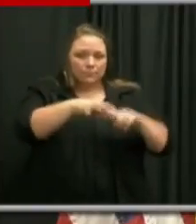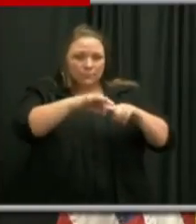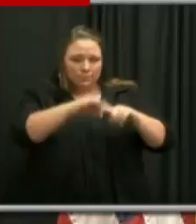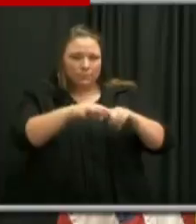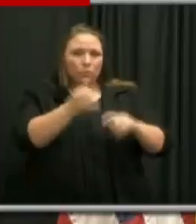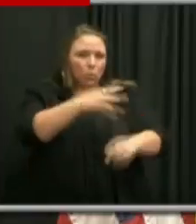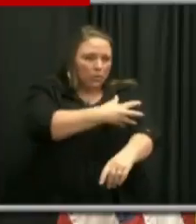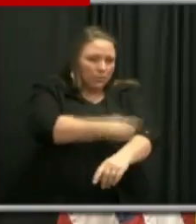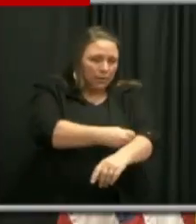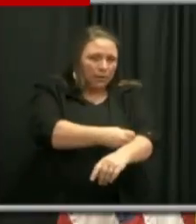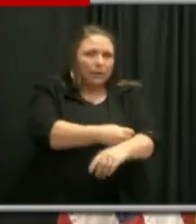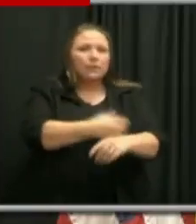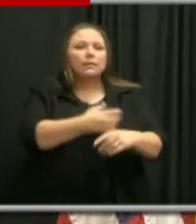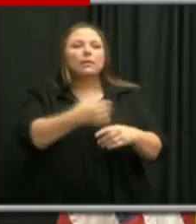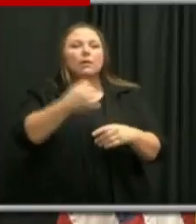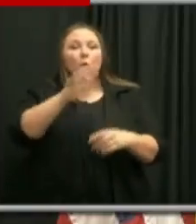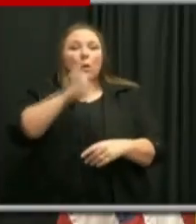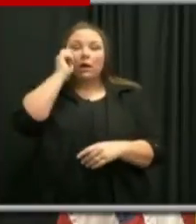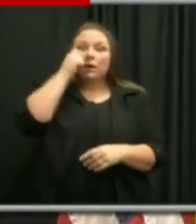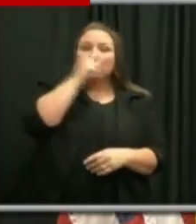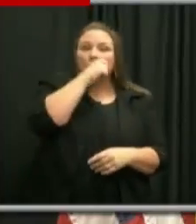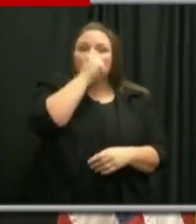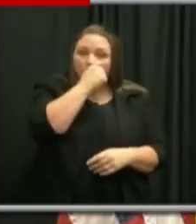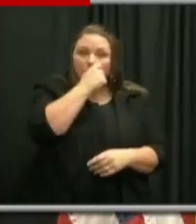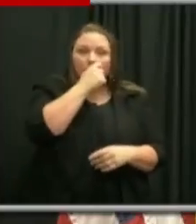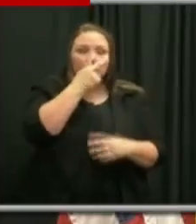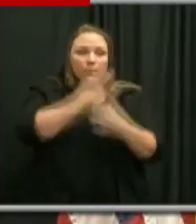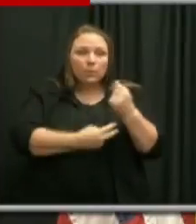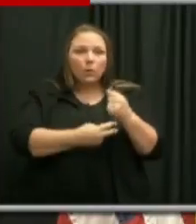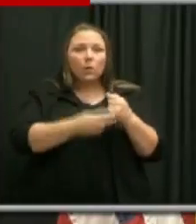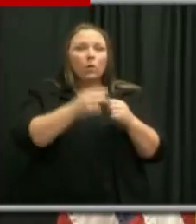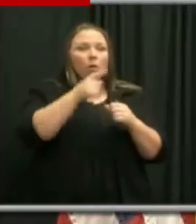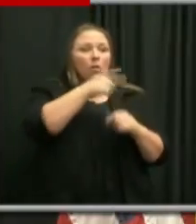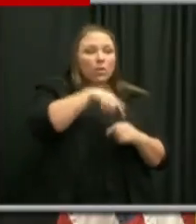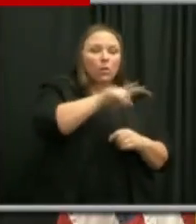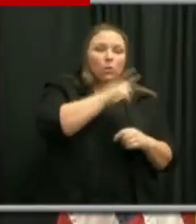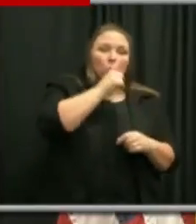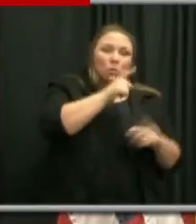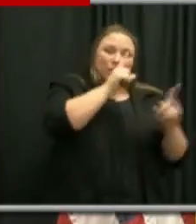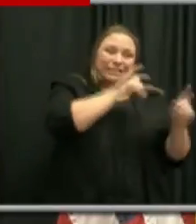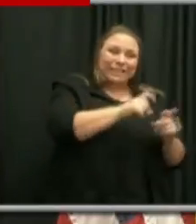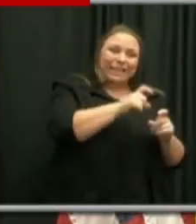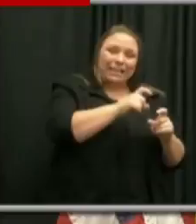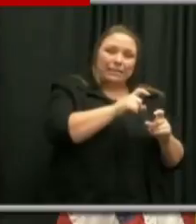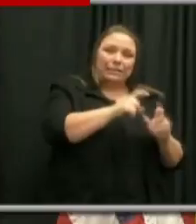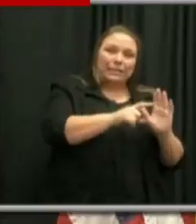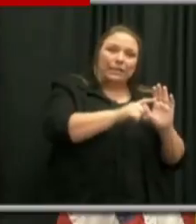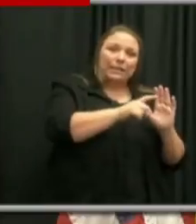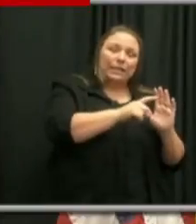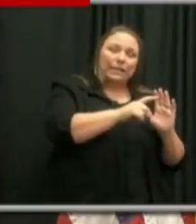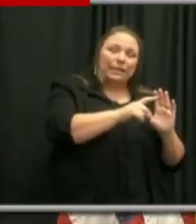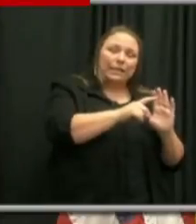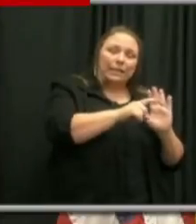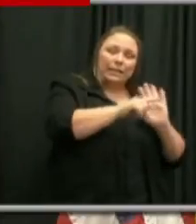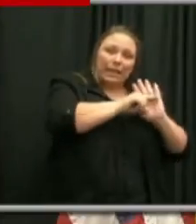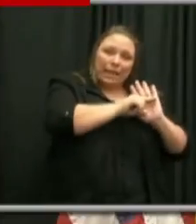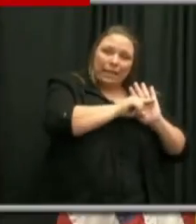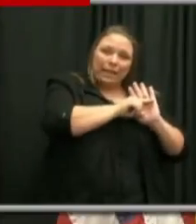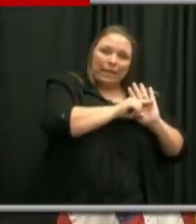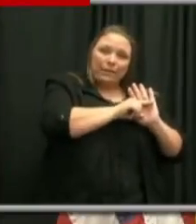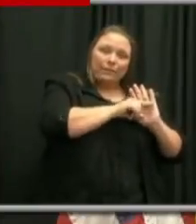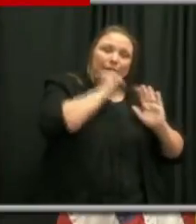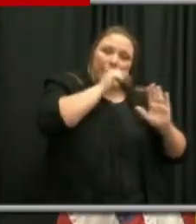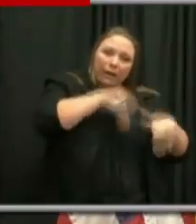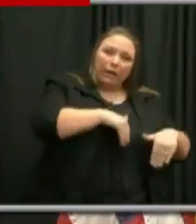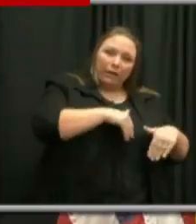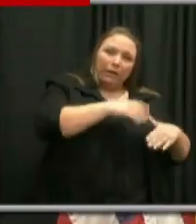antibodies with an antibody test, those who test negative for the virus but positive for antibodies have obviously been exposed, infected, and cleared the virus.